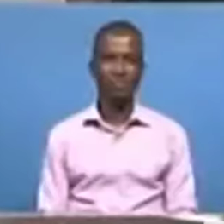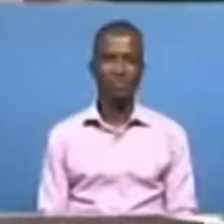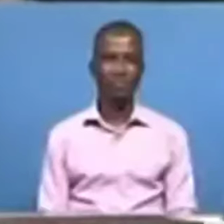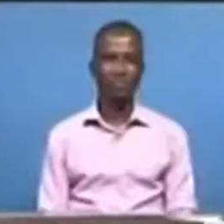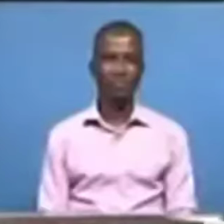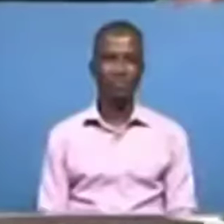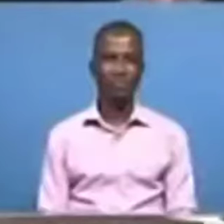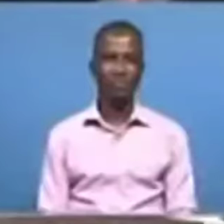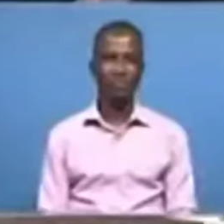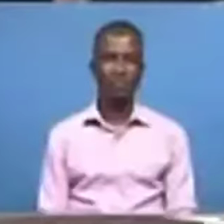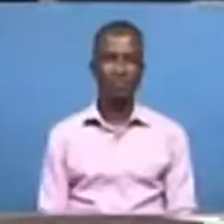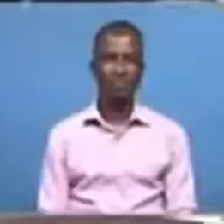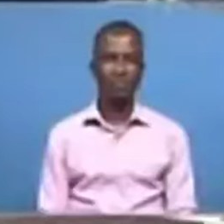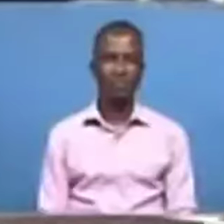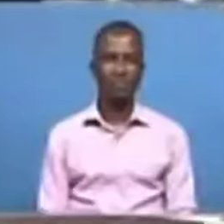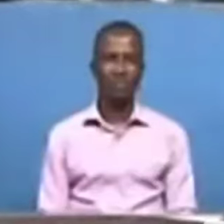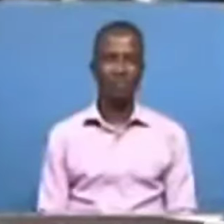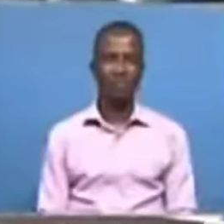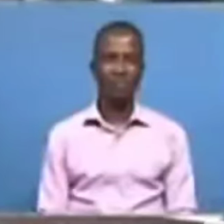Dominic, that's okay, I'll